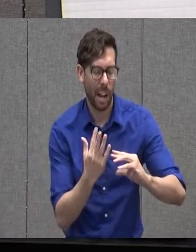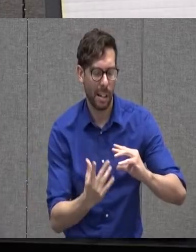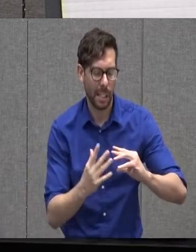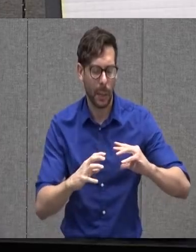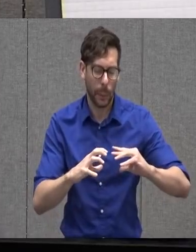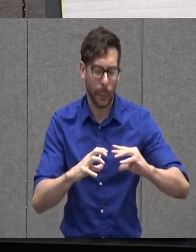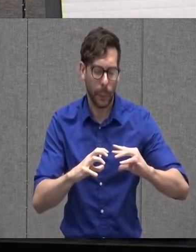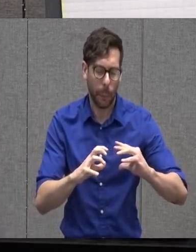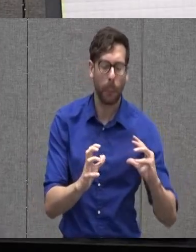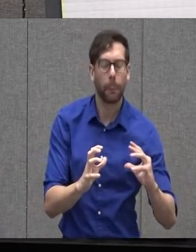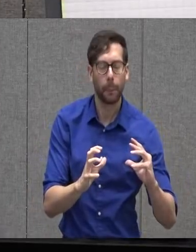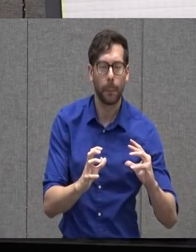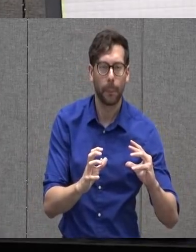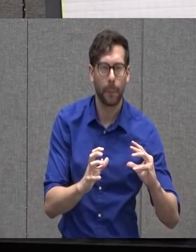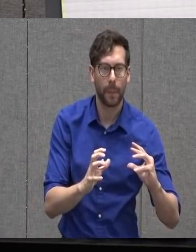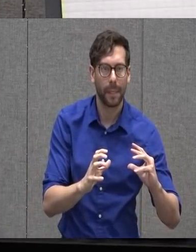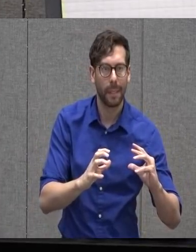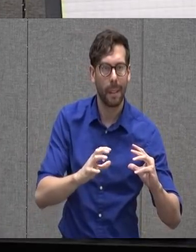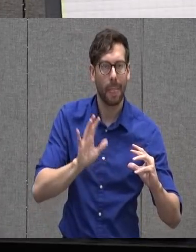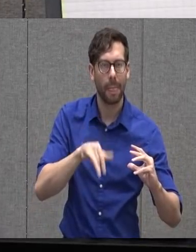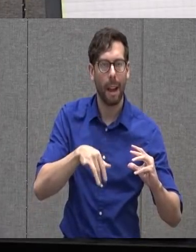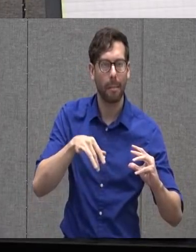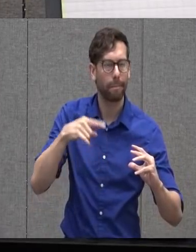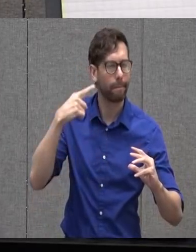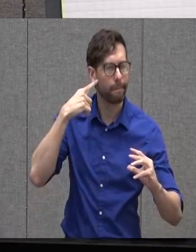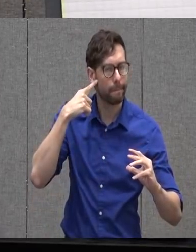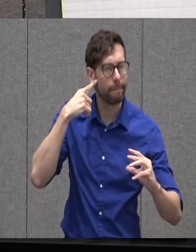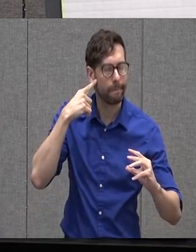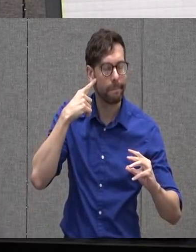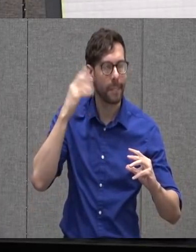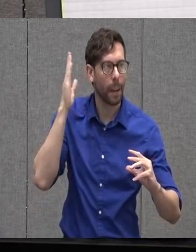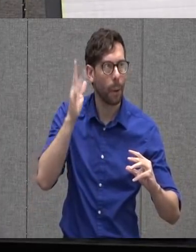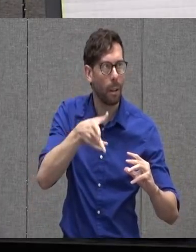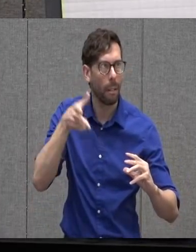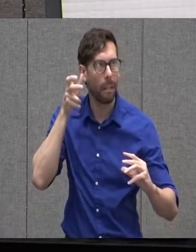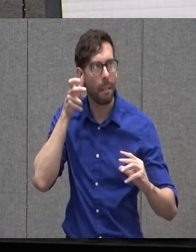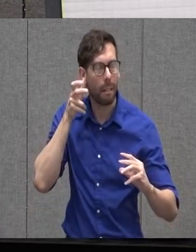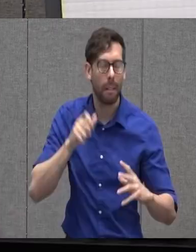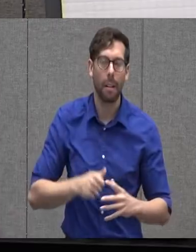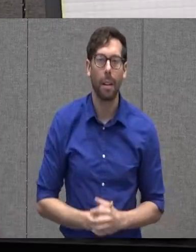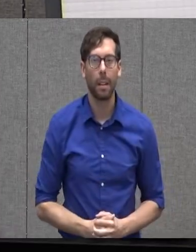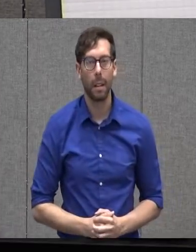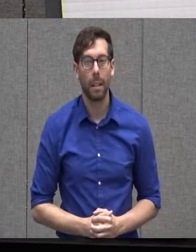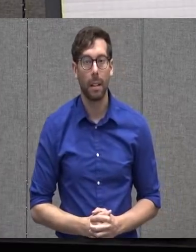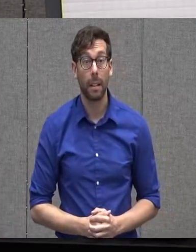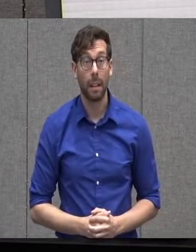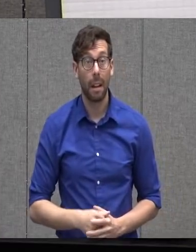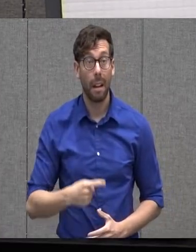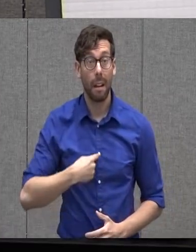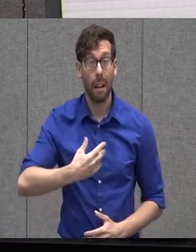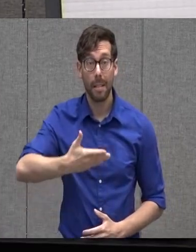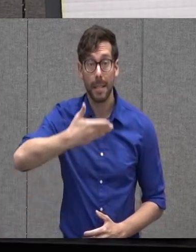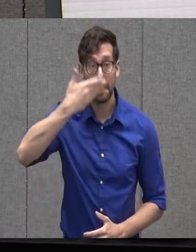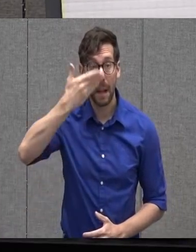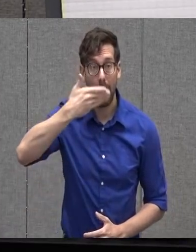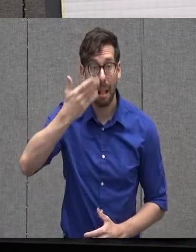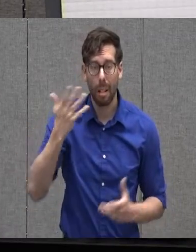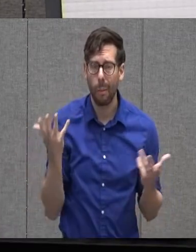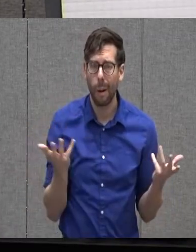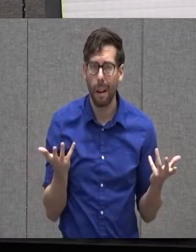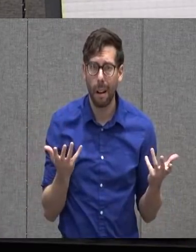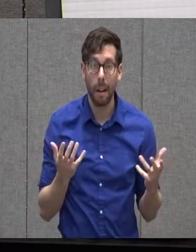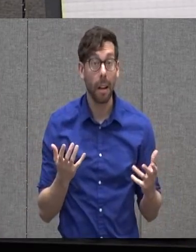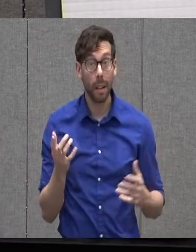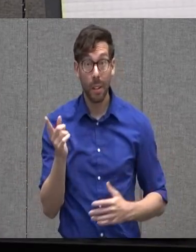down. I would hear crackling. What might I smell? Have you ever smelled